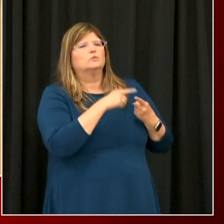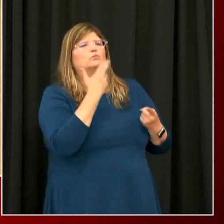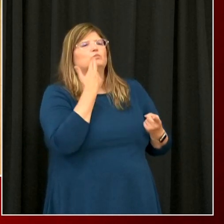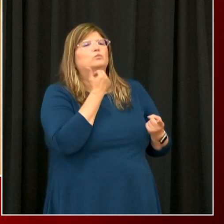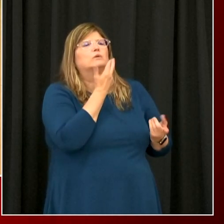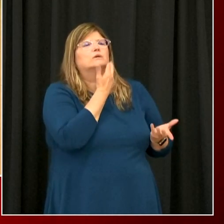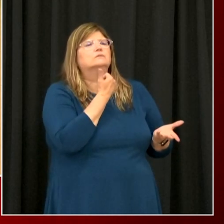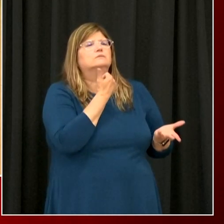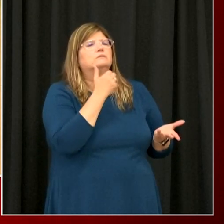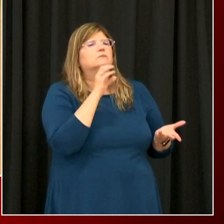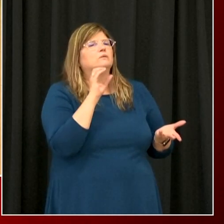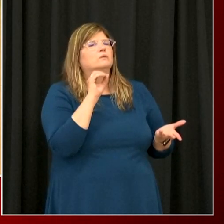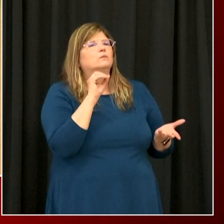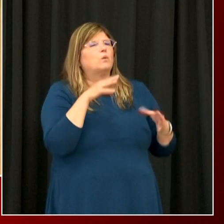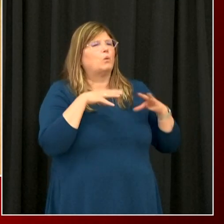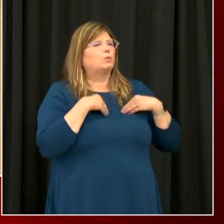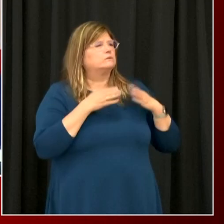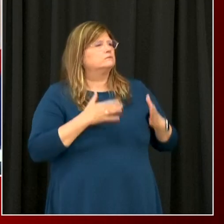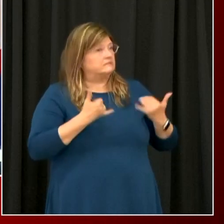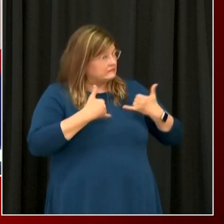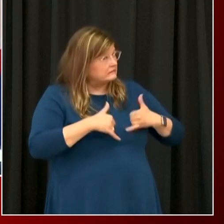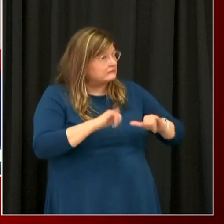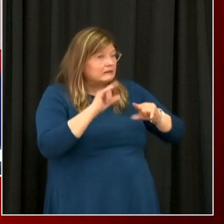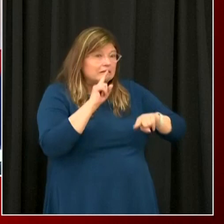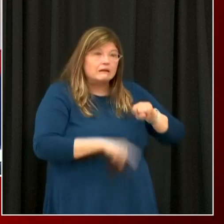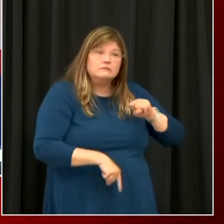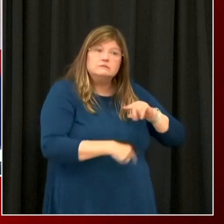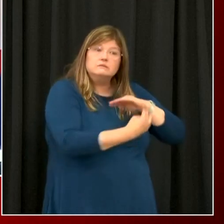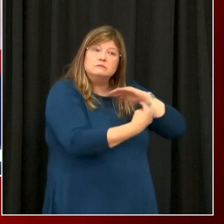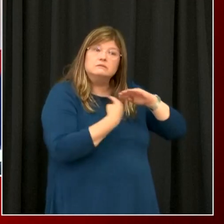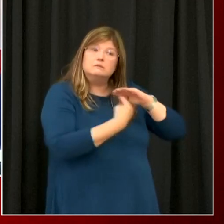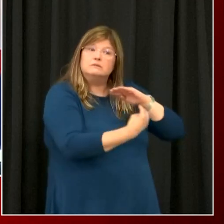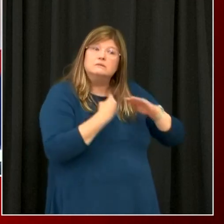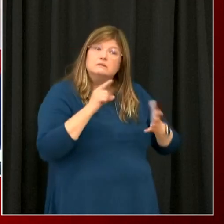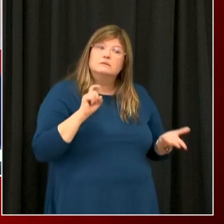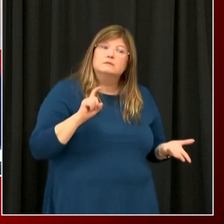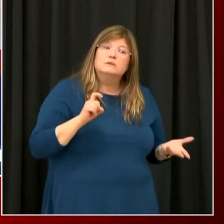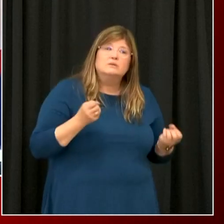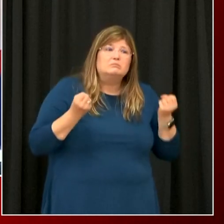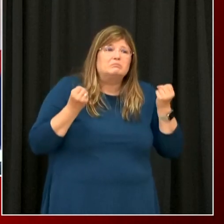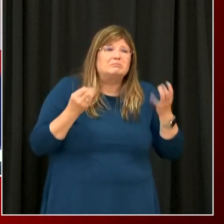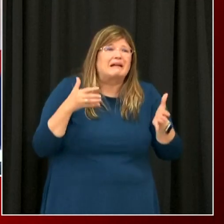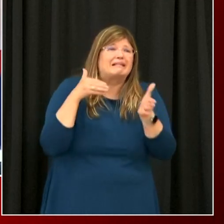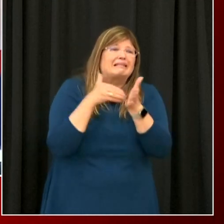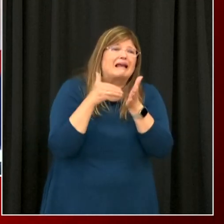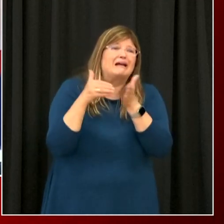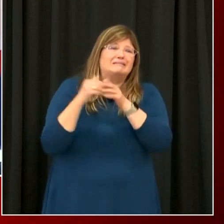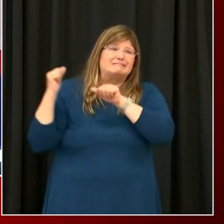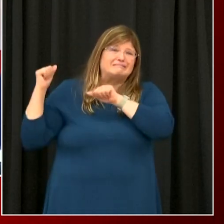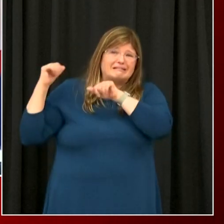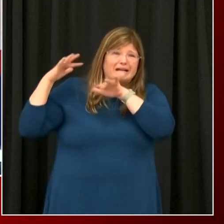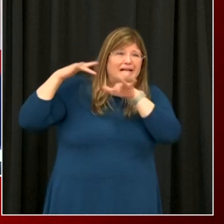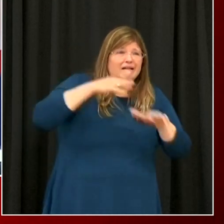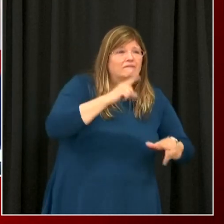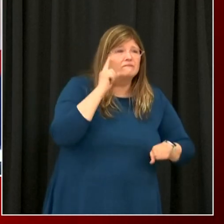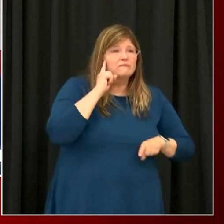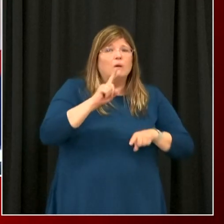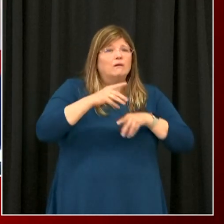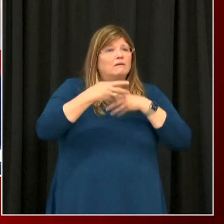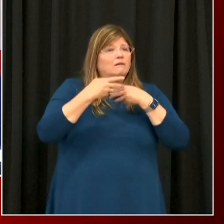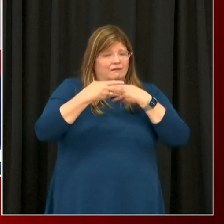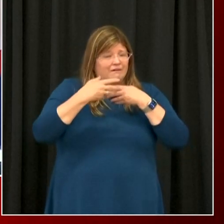of COVID, as hundreds, thousands of people hit the streets for protests? What is your message to those business owners? What is your